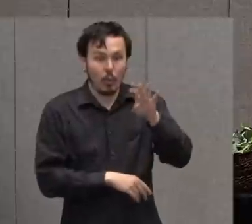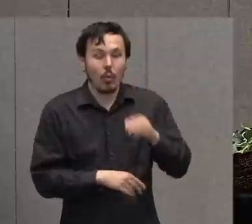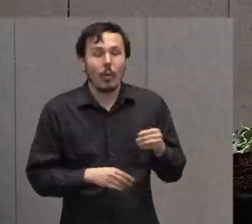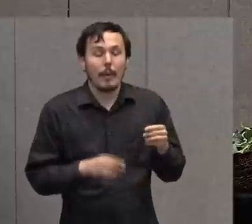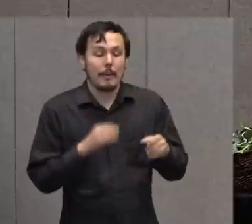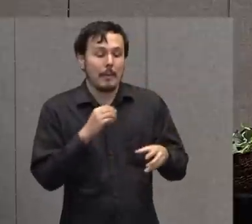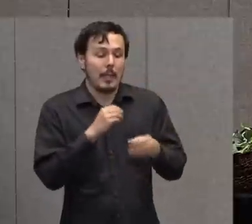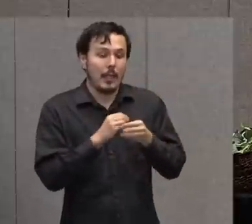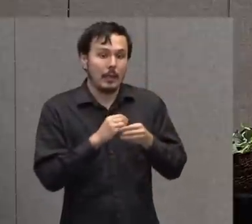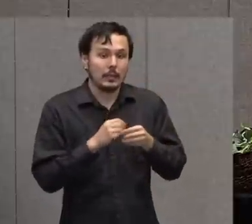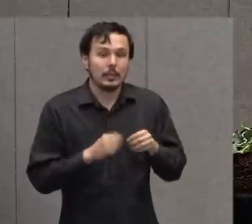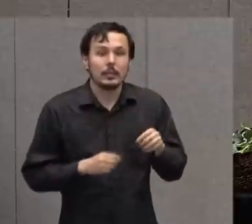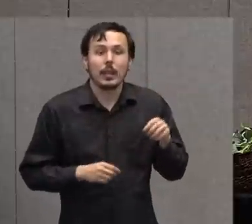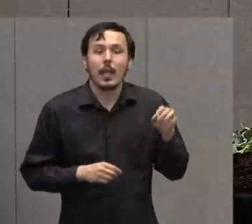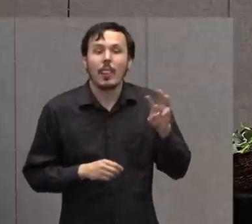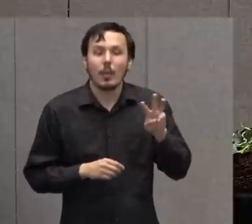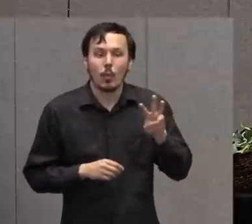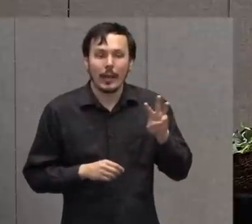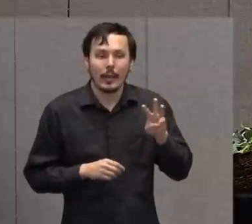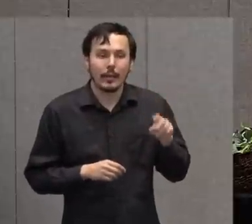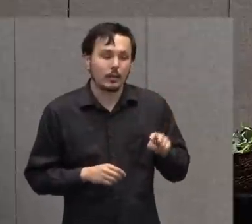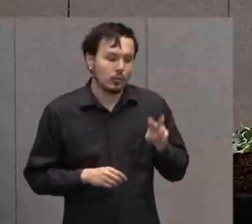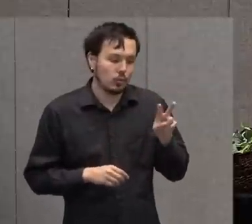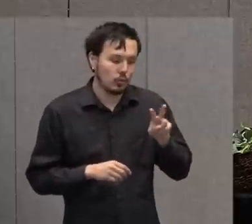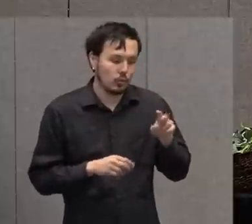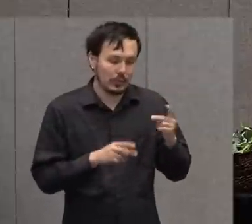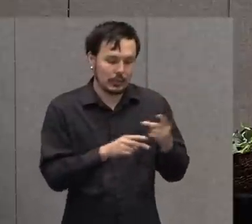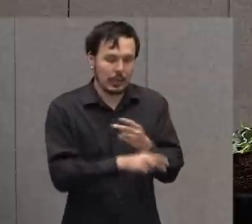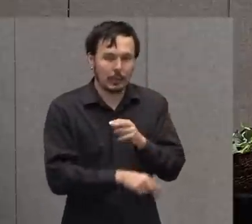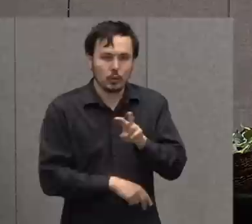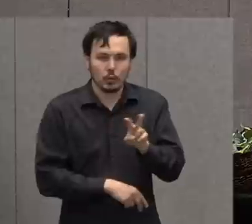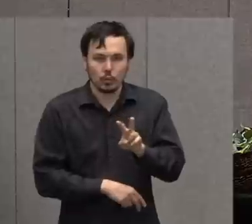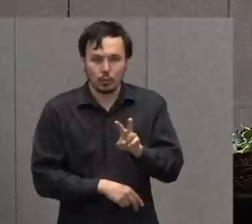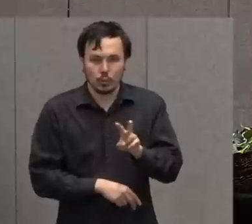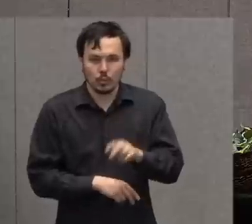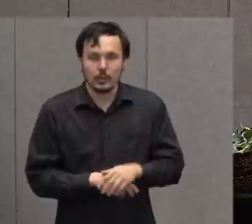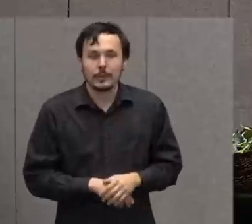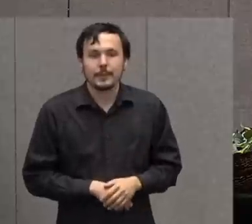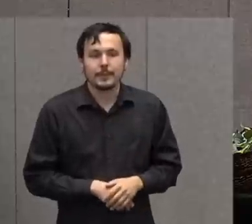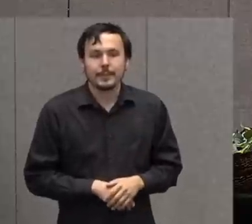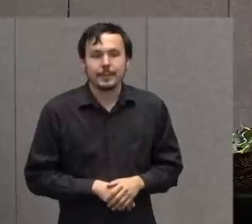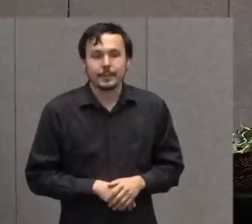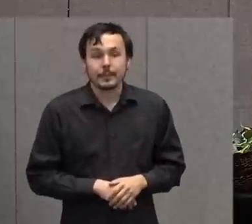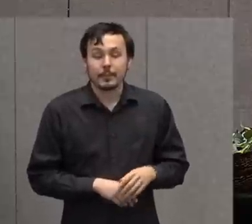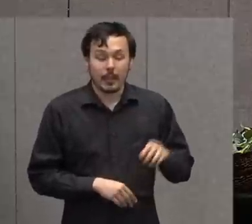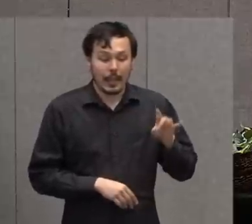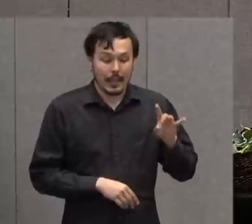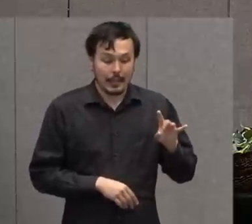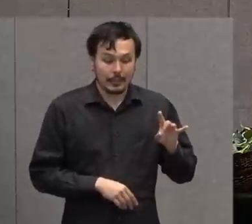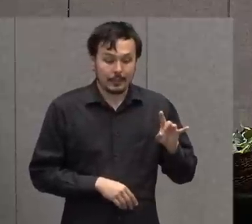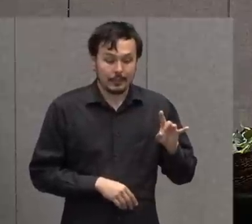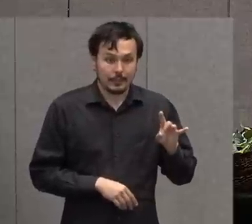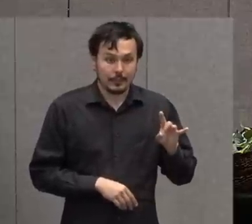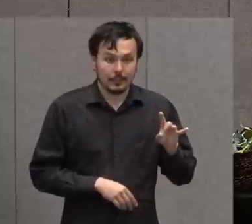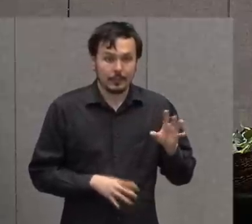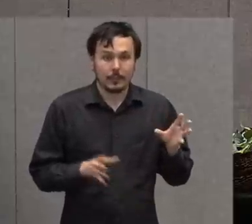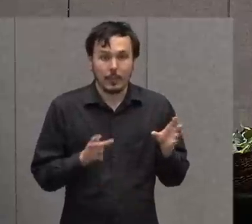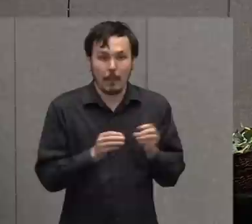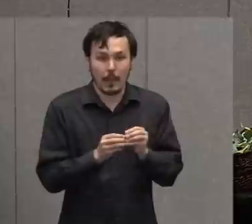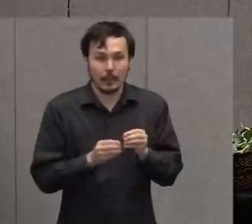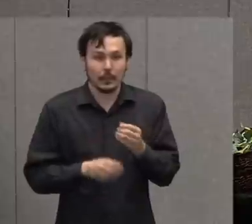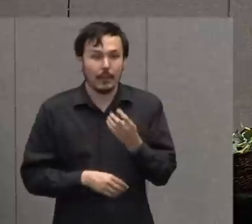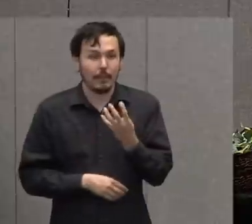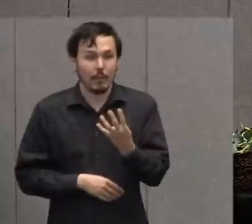times the width, so 2 times 2. So 8 plus